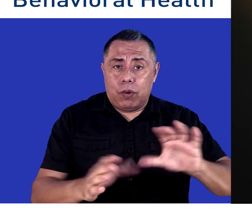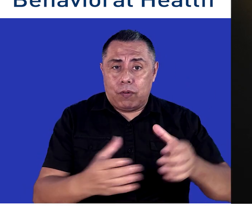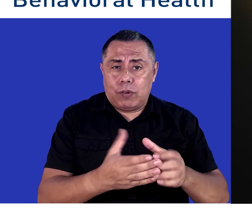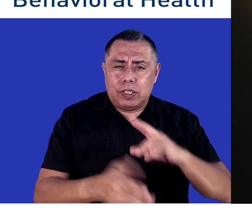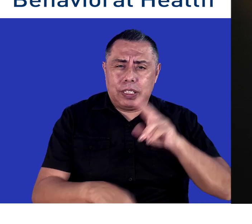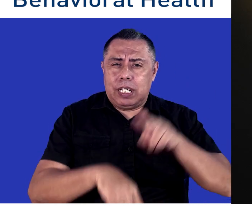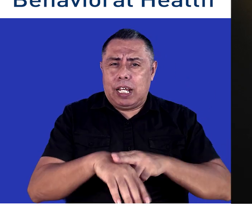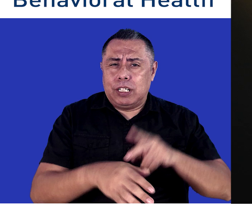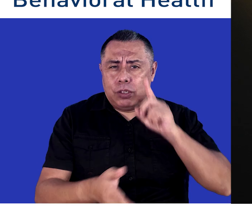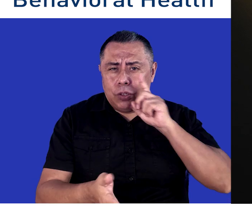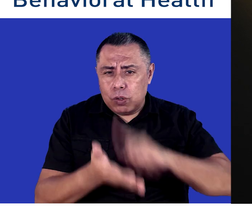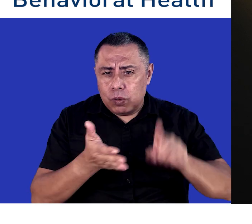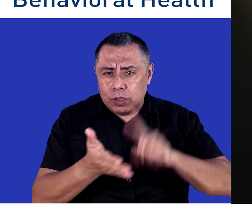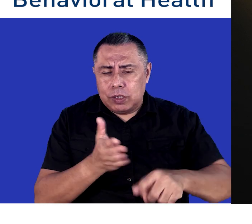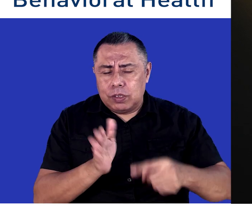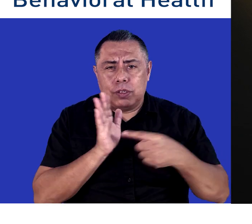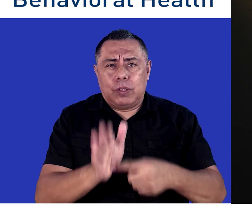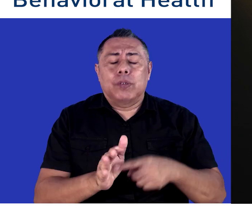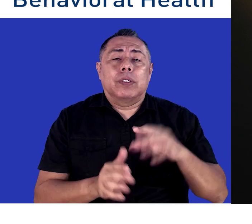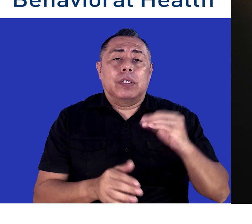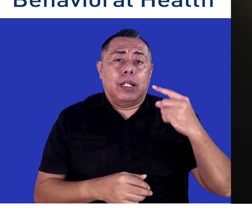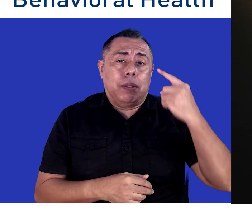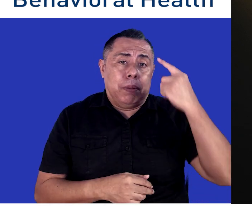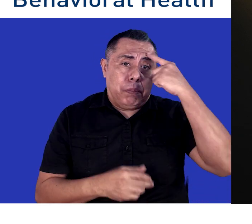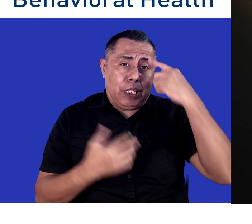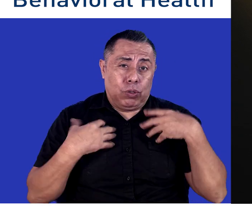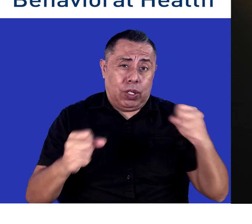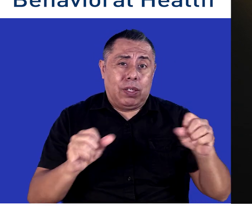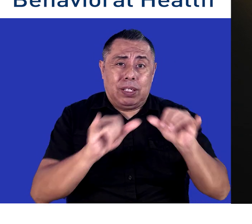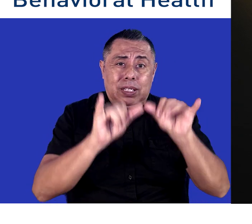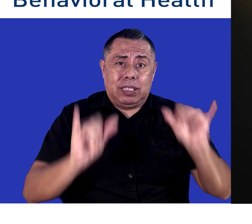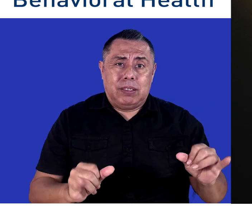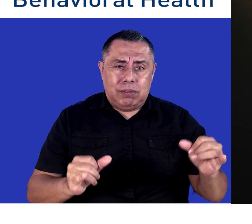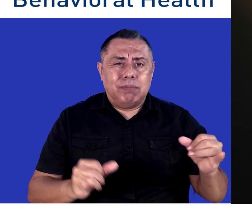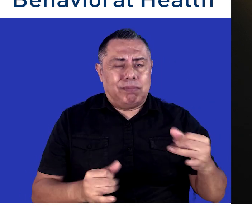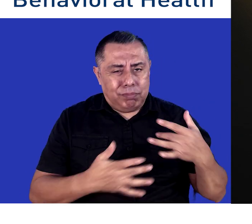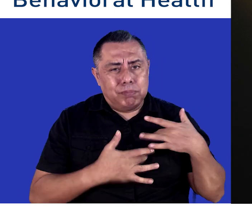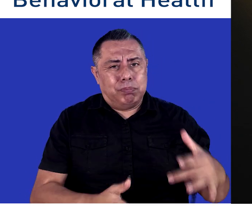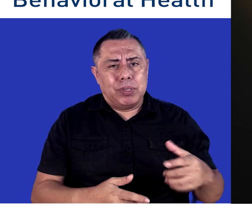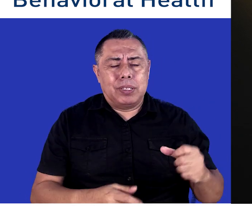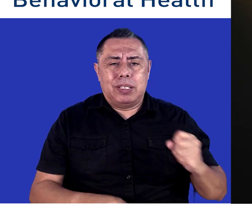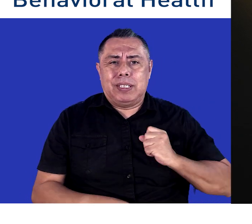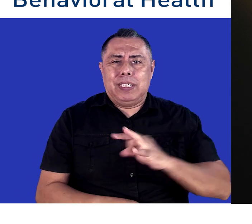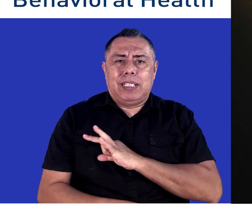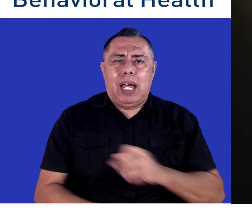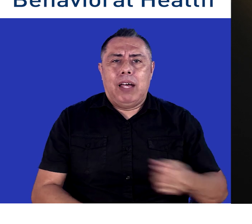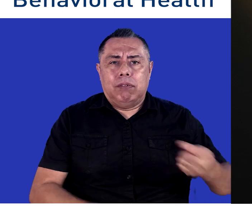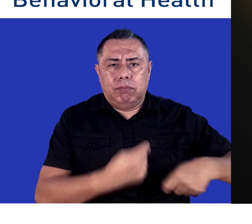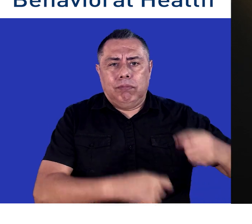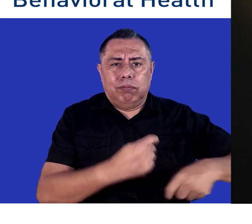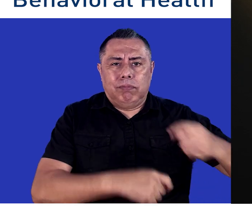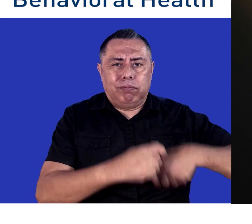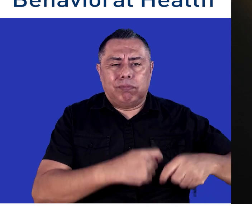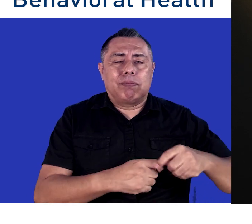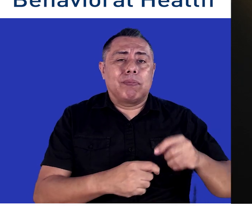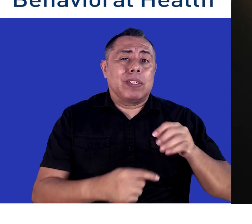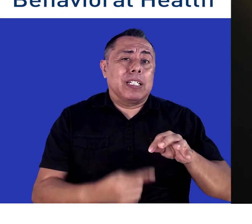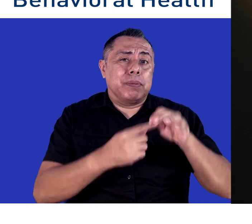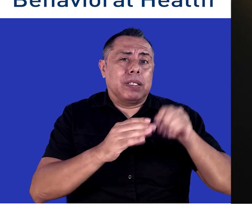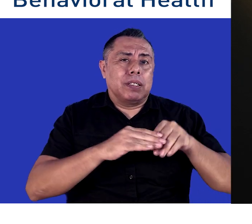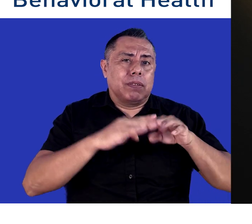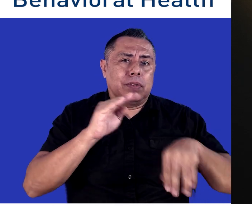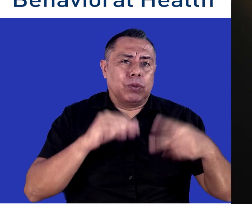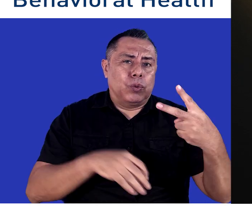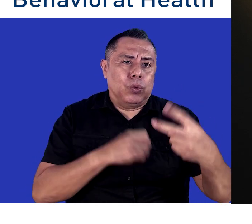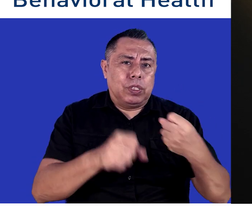national research indicates that public mental health systems experience frequent staff turnover, especially within the first 2